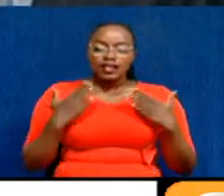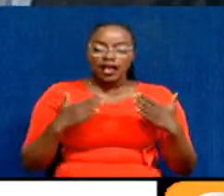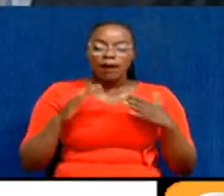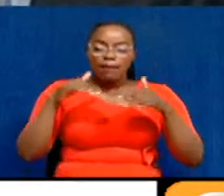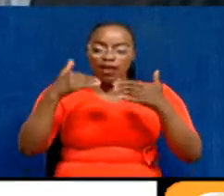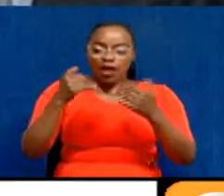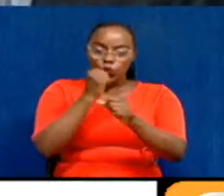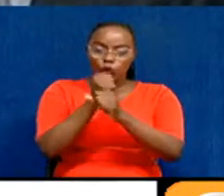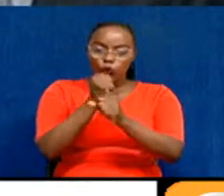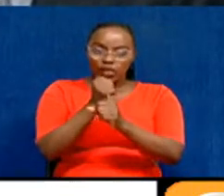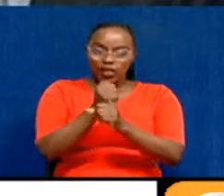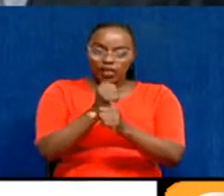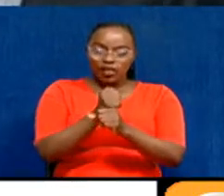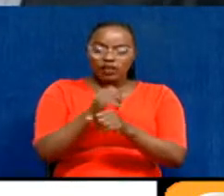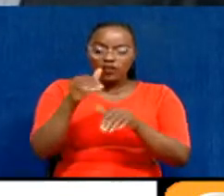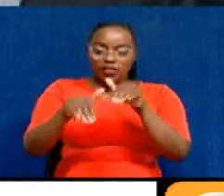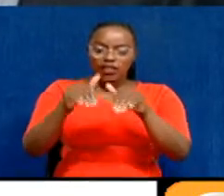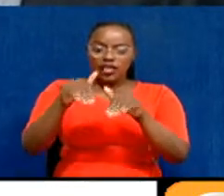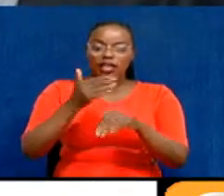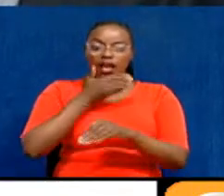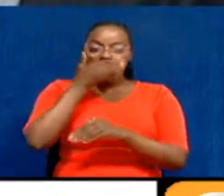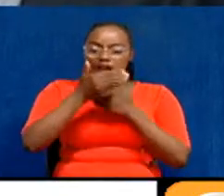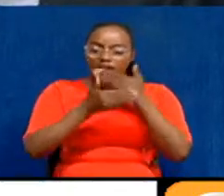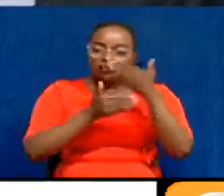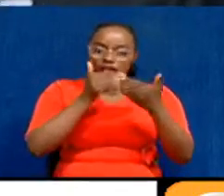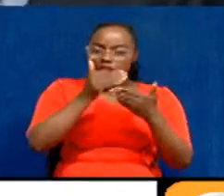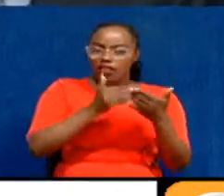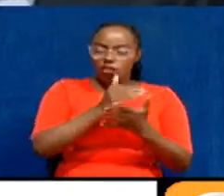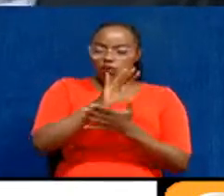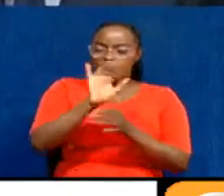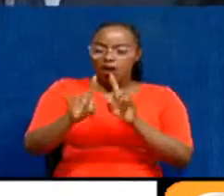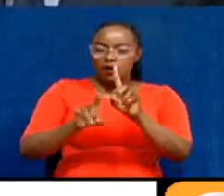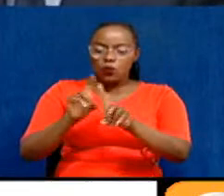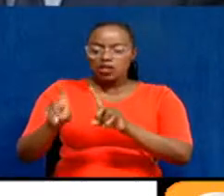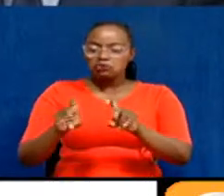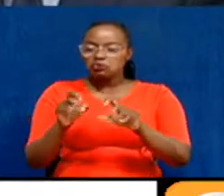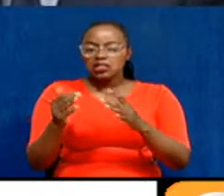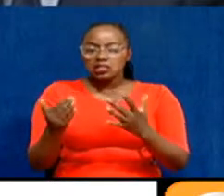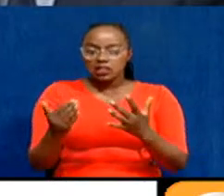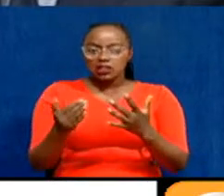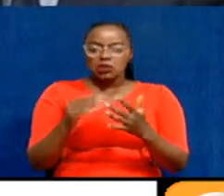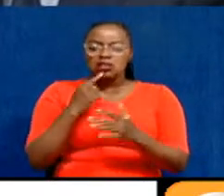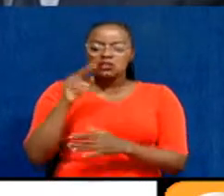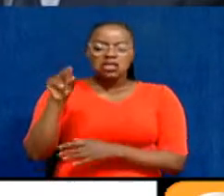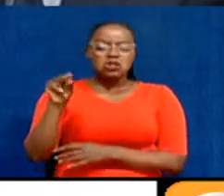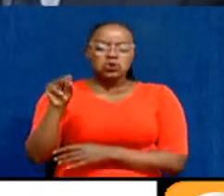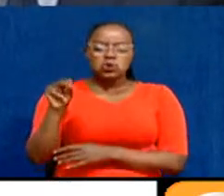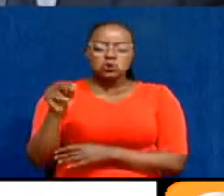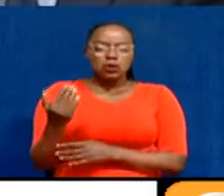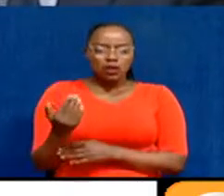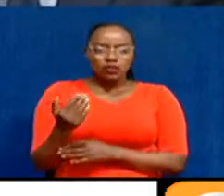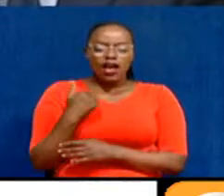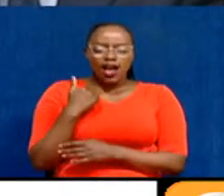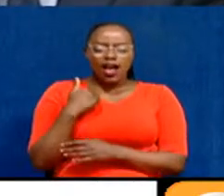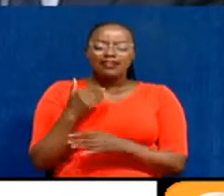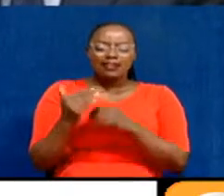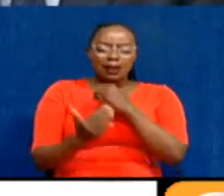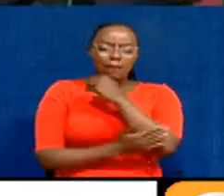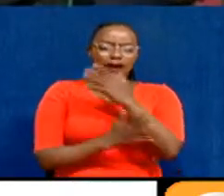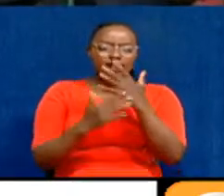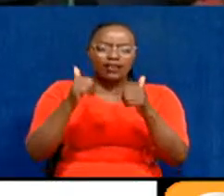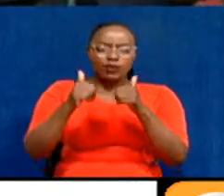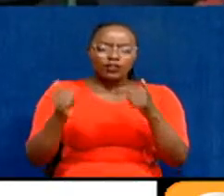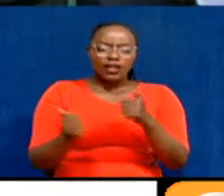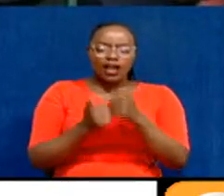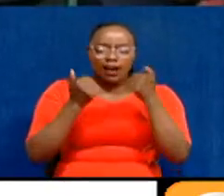in the election?" And the answer to all his questions was no. There is the unfortunate thing that